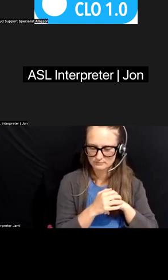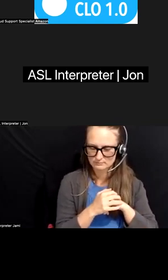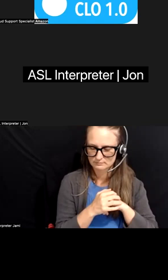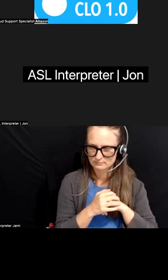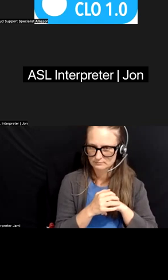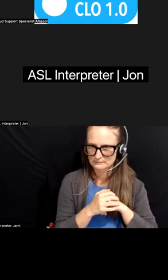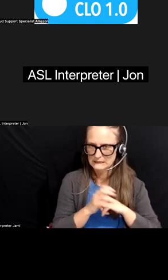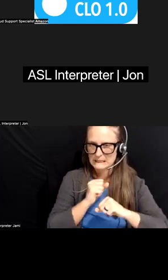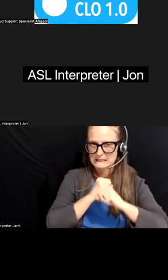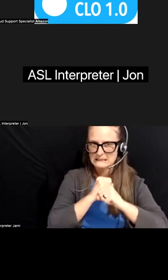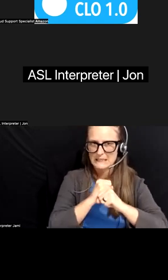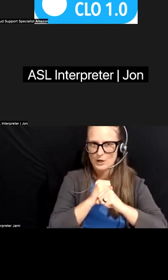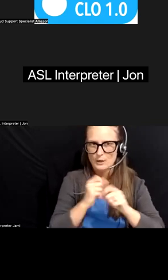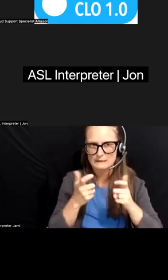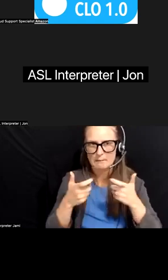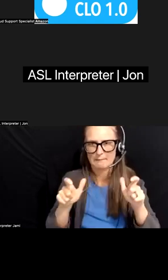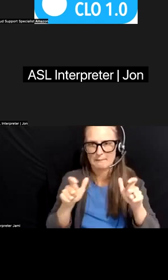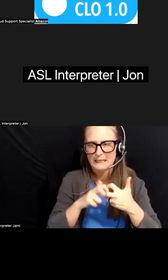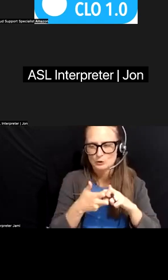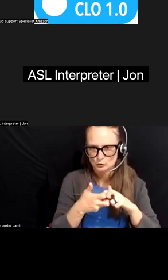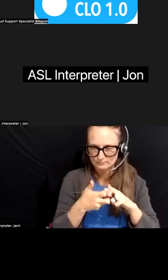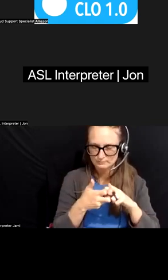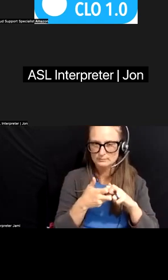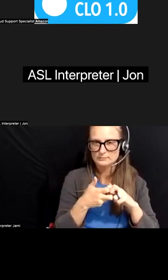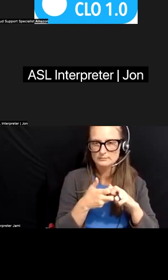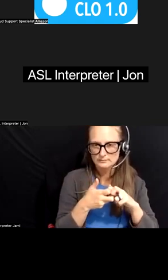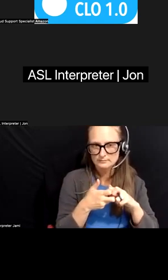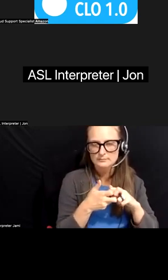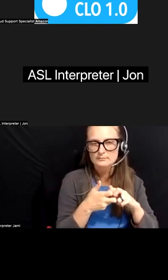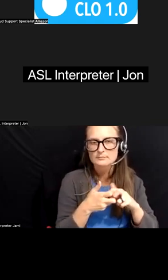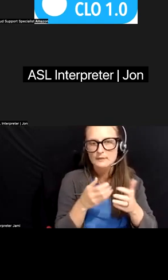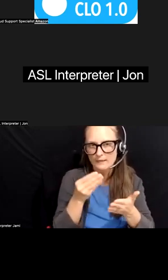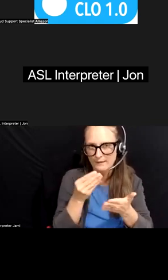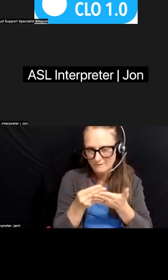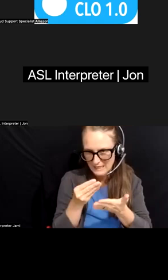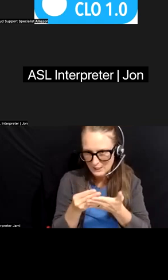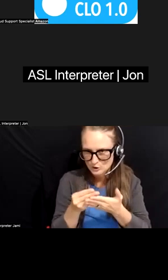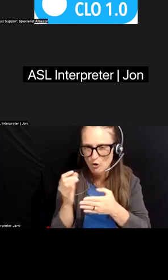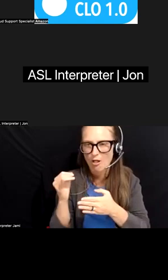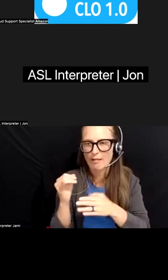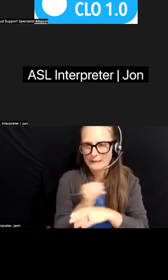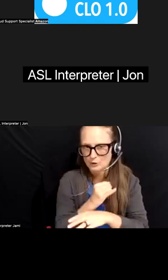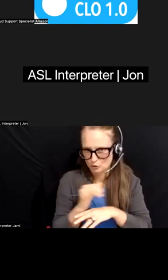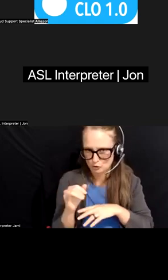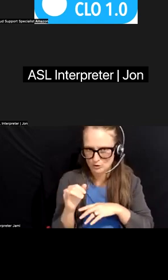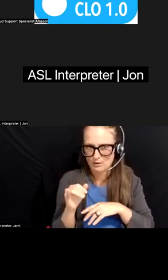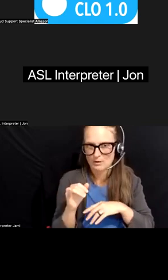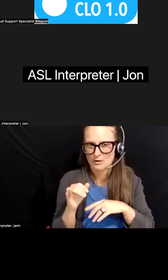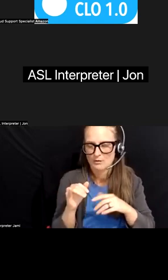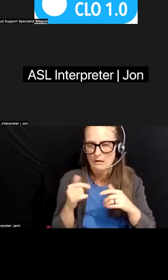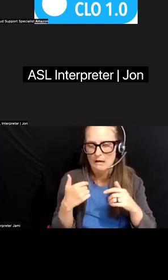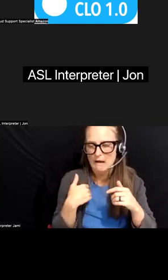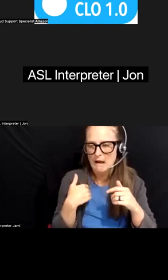Security was a big issue, right? In the financial industry, I do lots